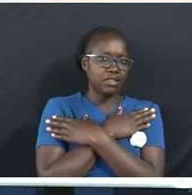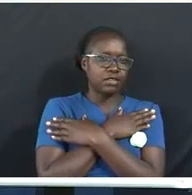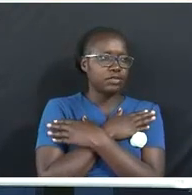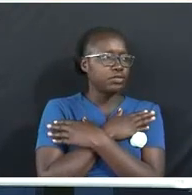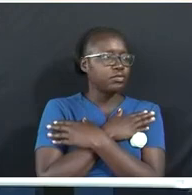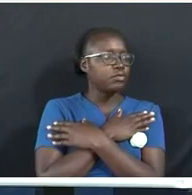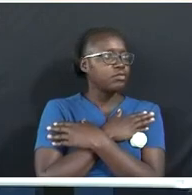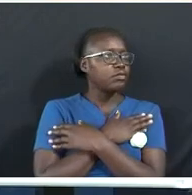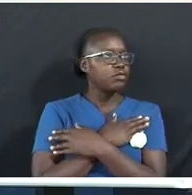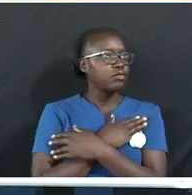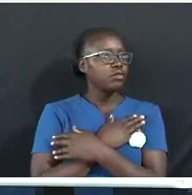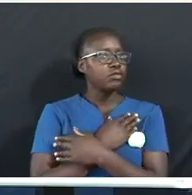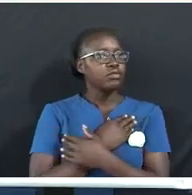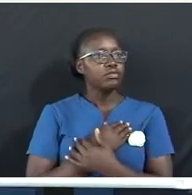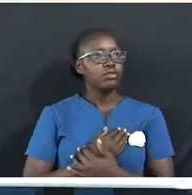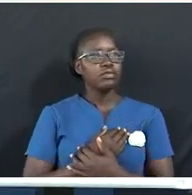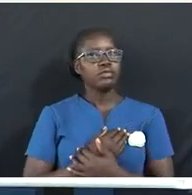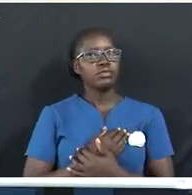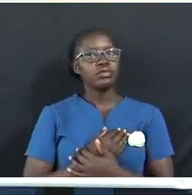I say that one, we shall read first by first.